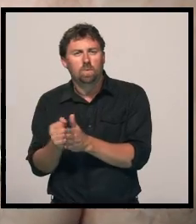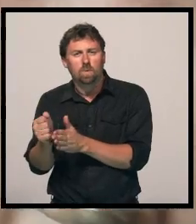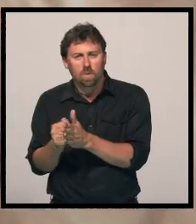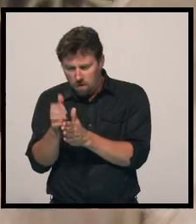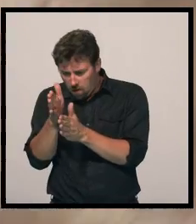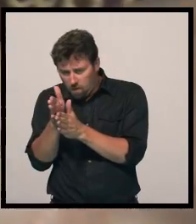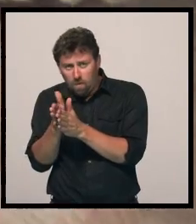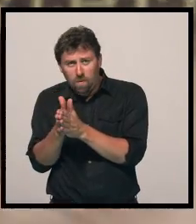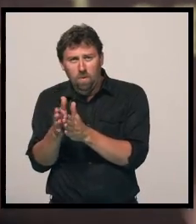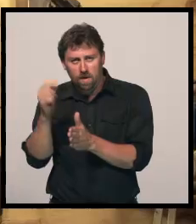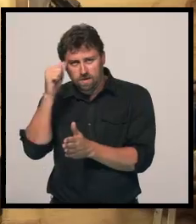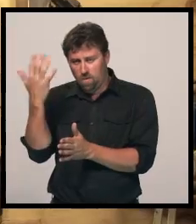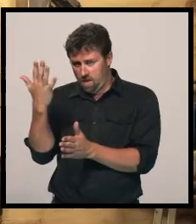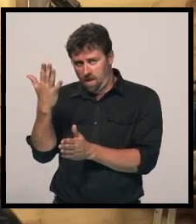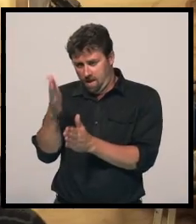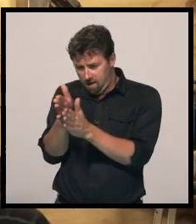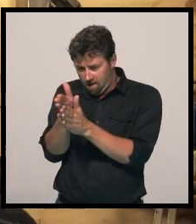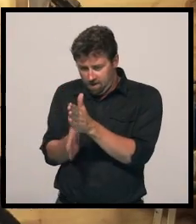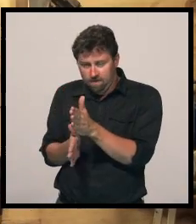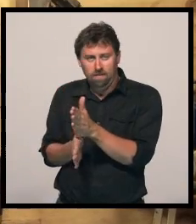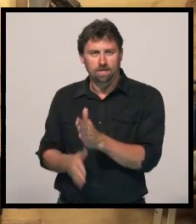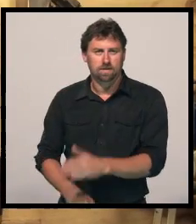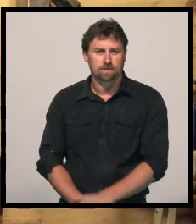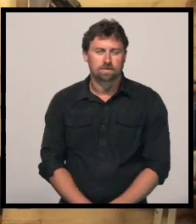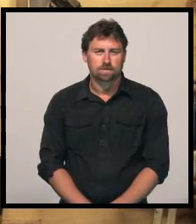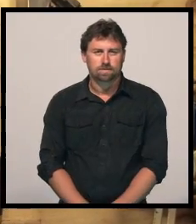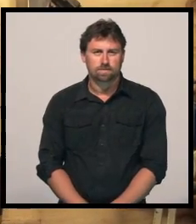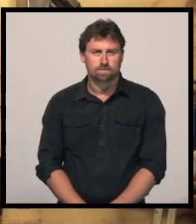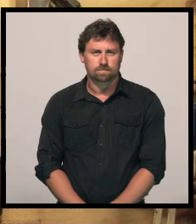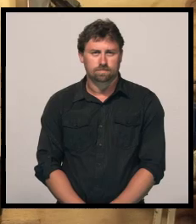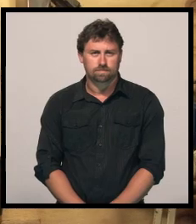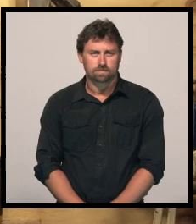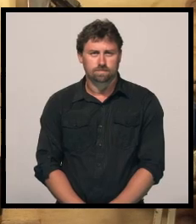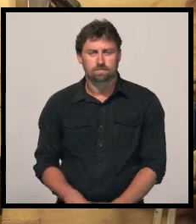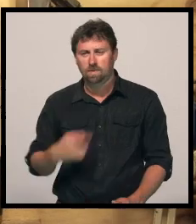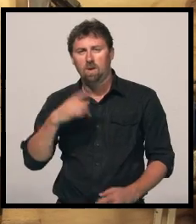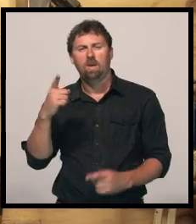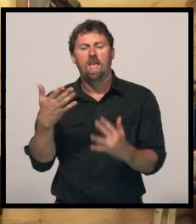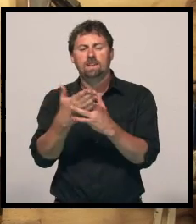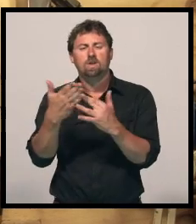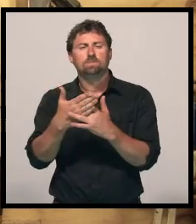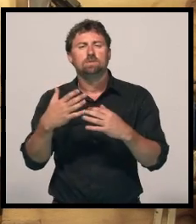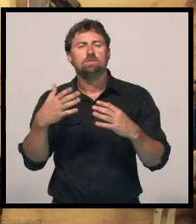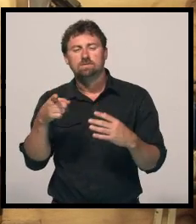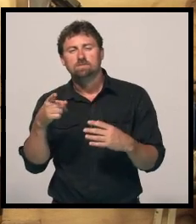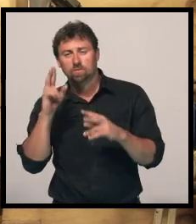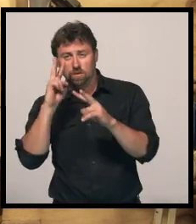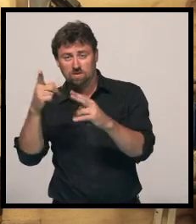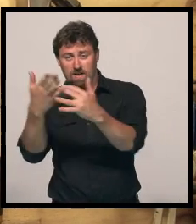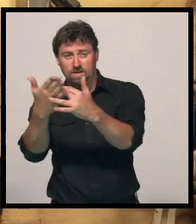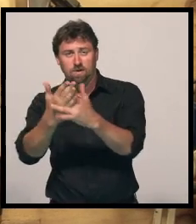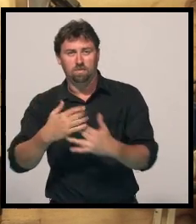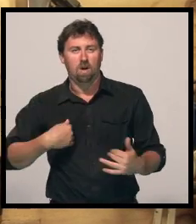you know exactly where you're meant to be cutting. So I'll tell you what, we'll just go to a break. I'll start cutting